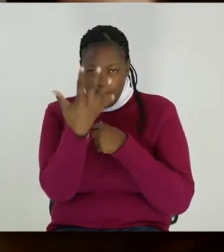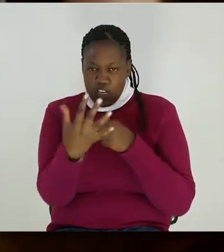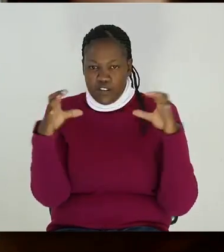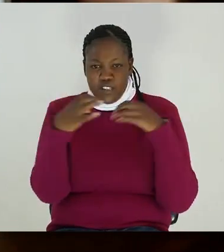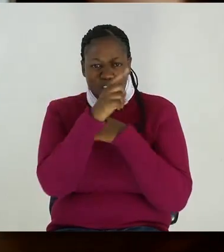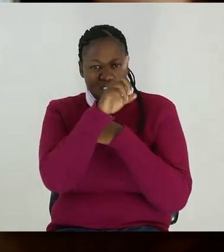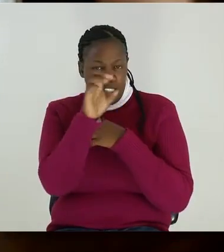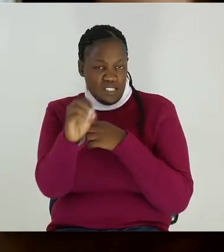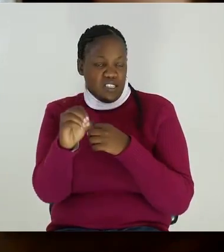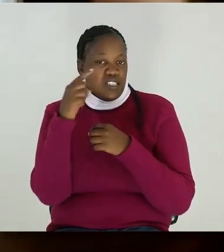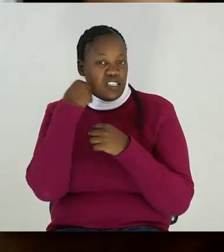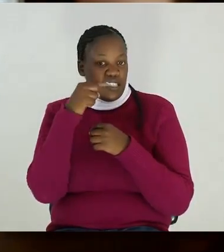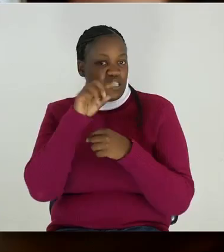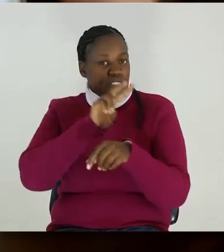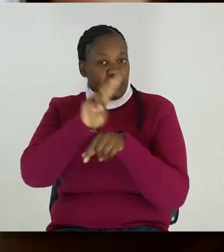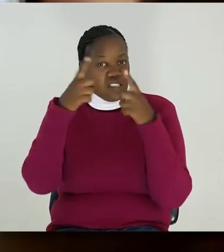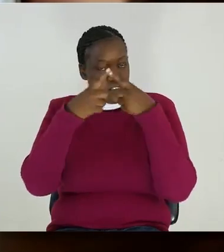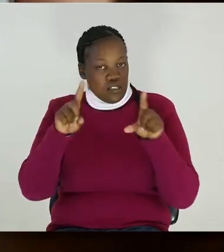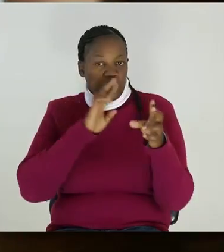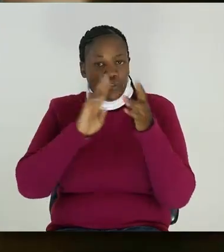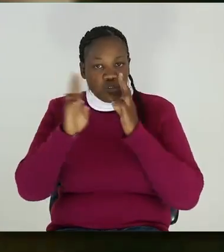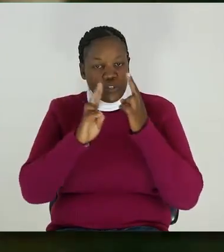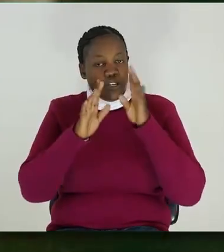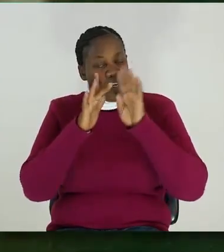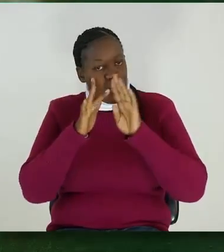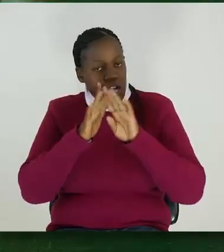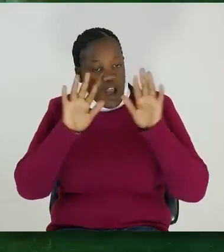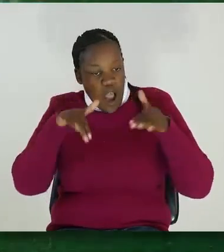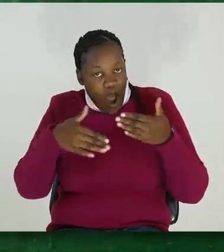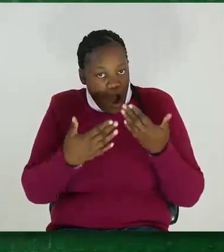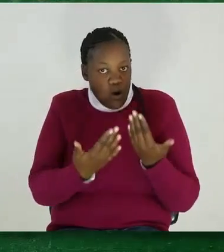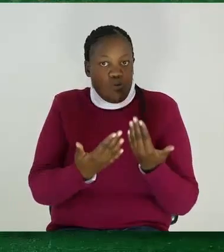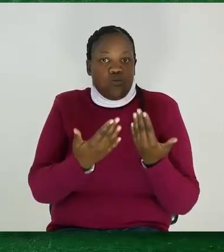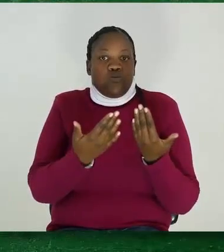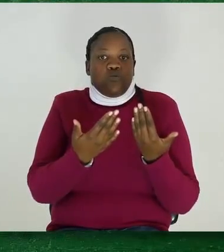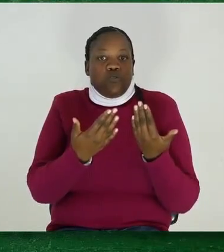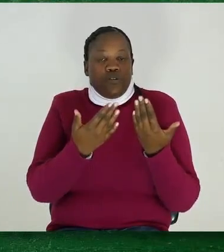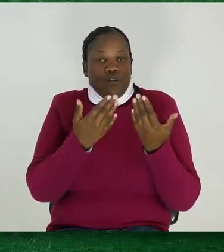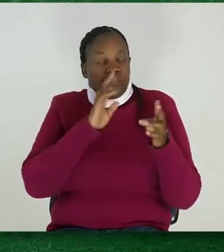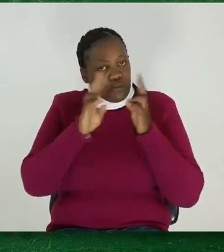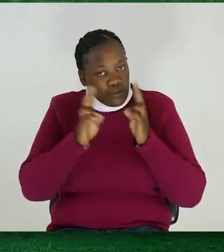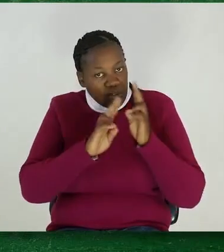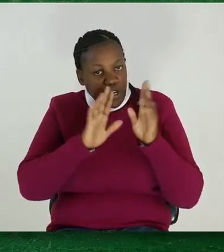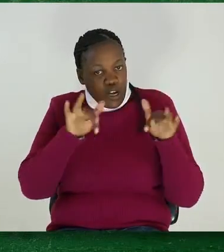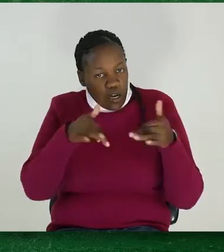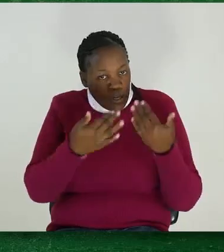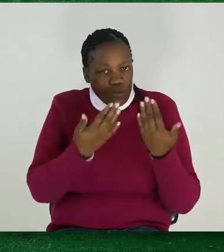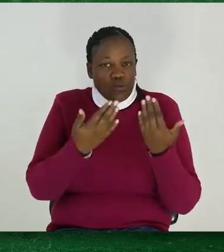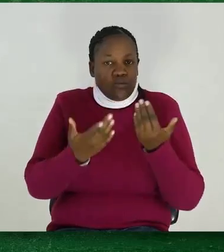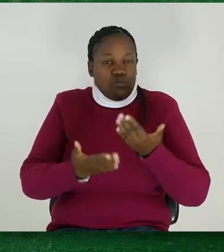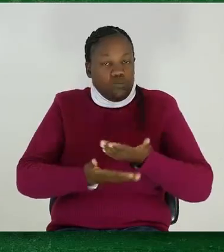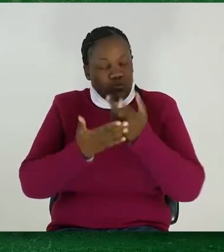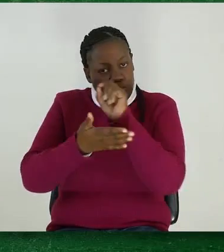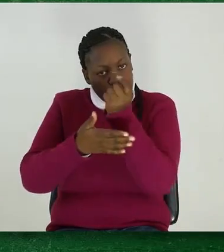as a Second Language learners, we are going to be talking about the strategies, plans, and tools that we can use in writing